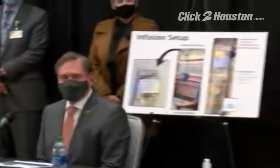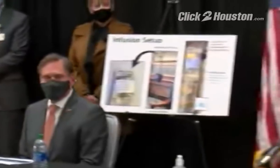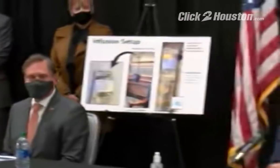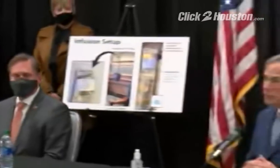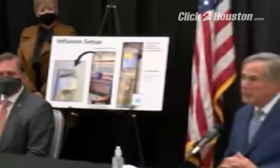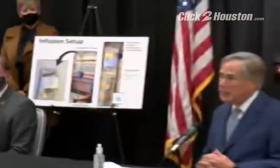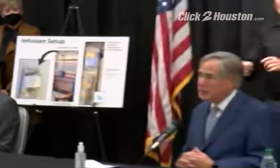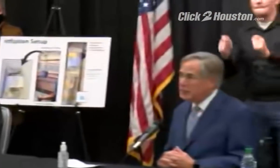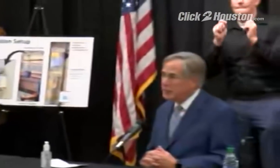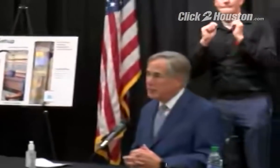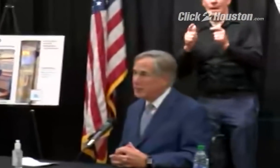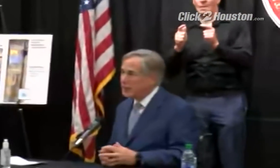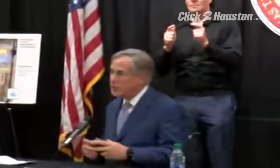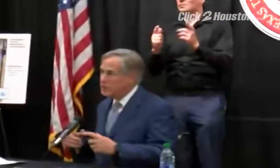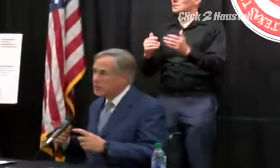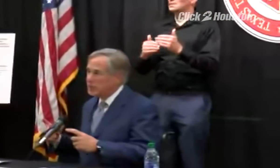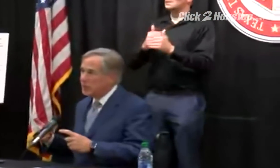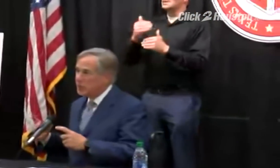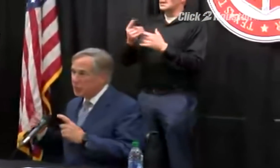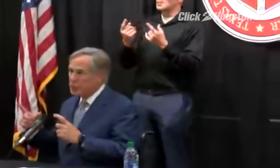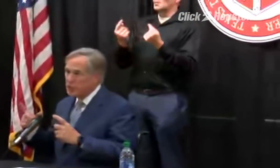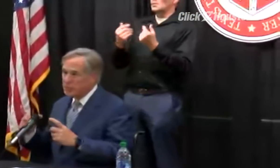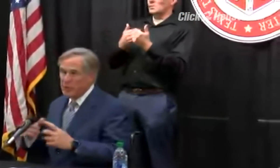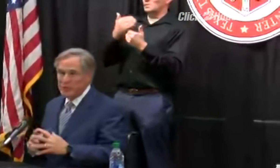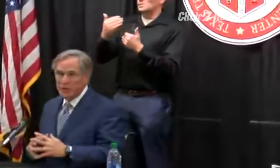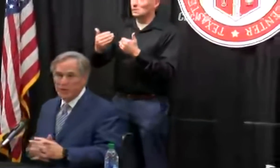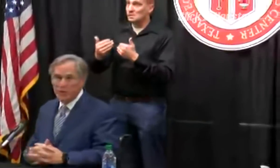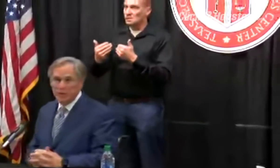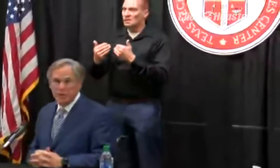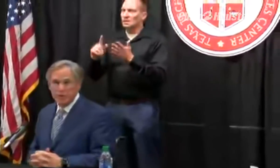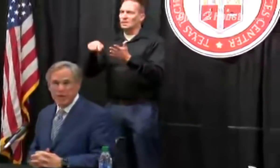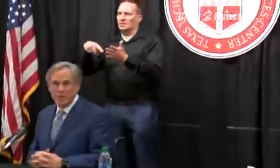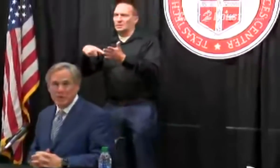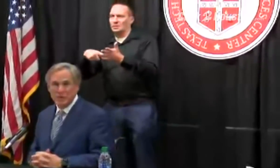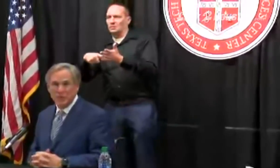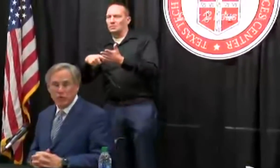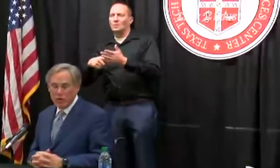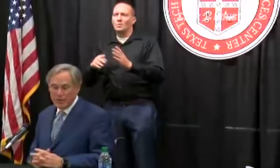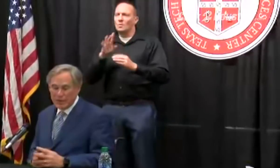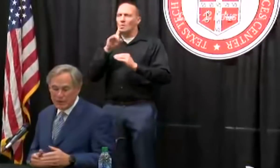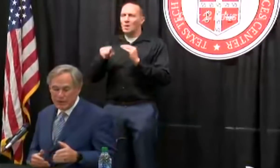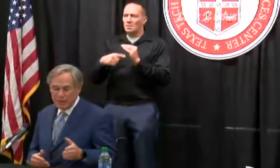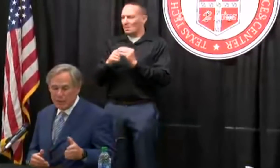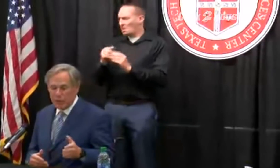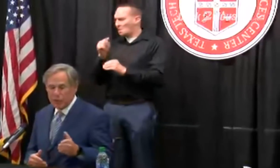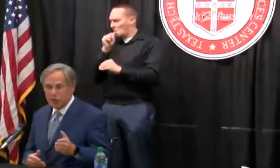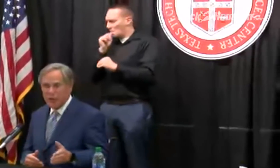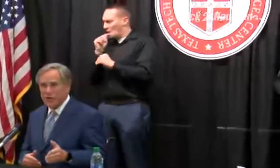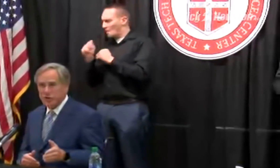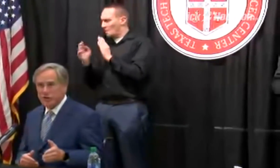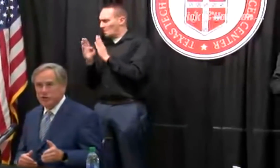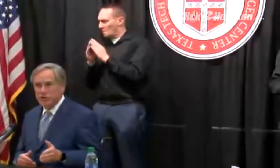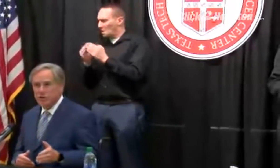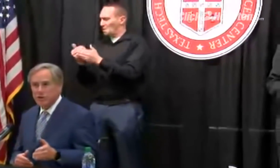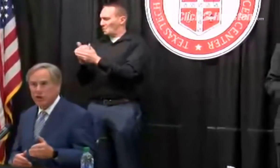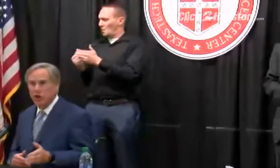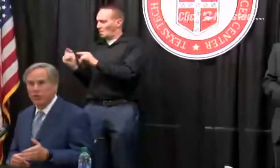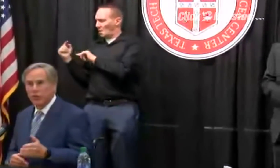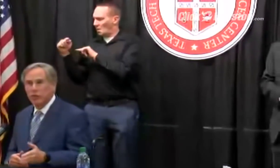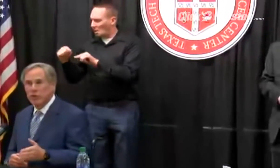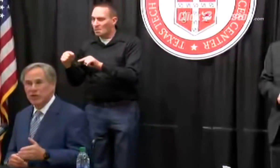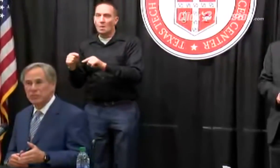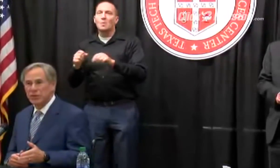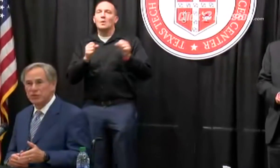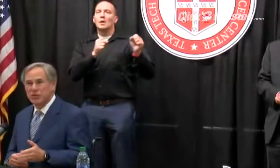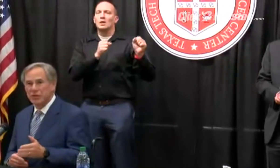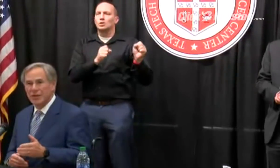steps are these, and that is what we talked about in a private meeting before coming out are the strategies that all of the